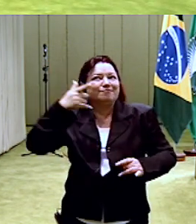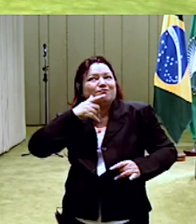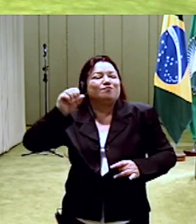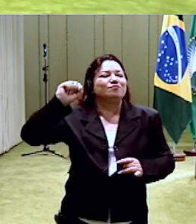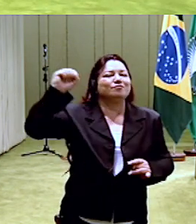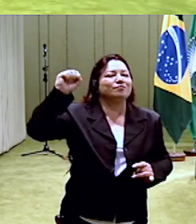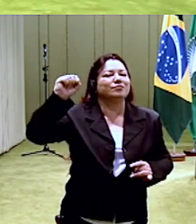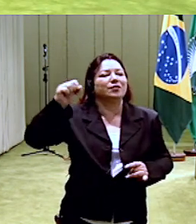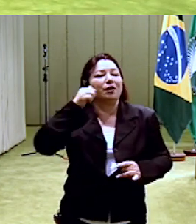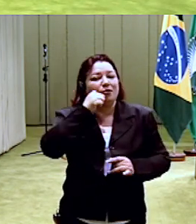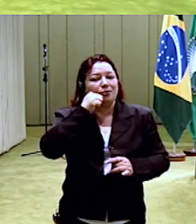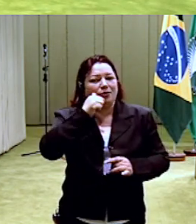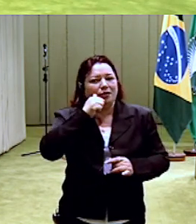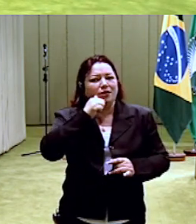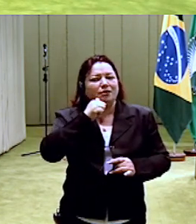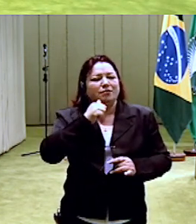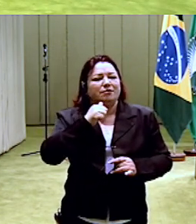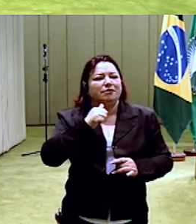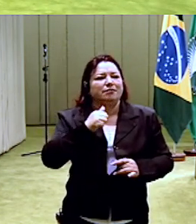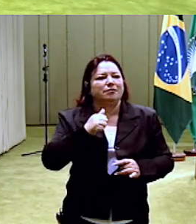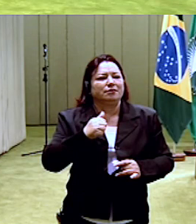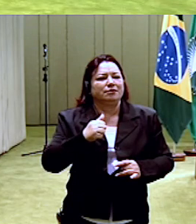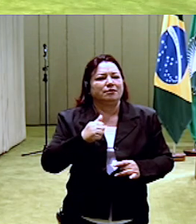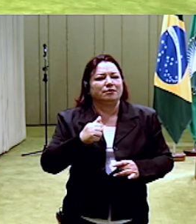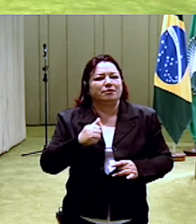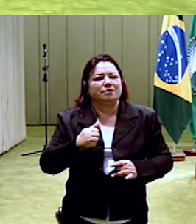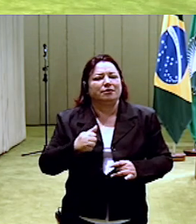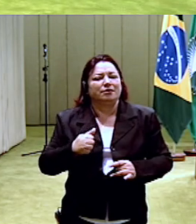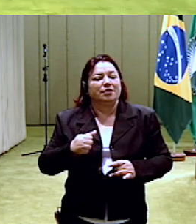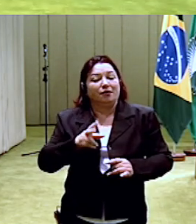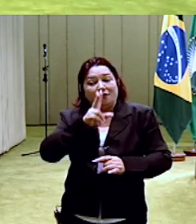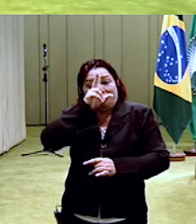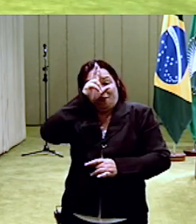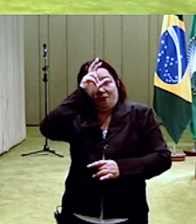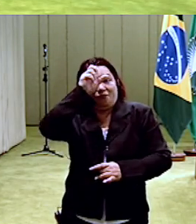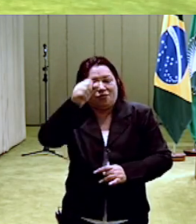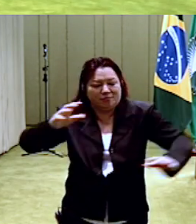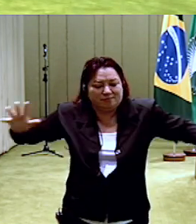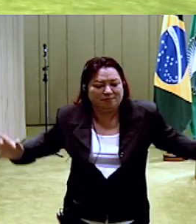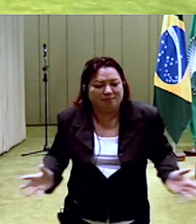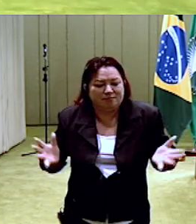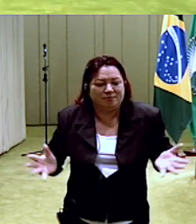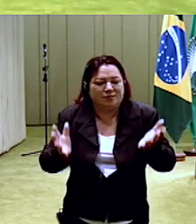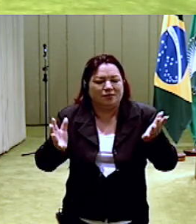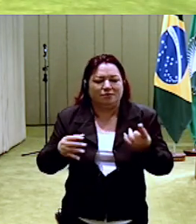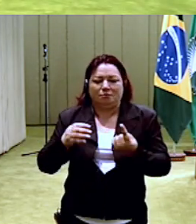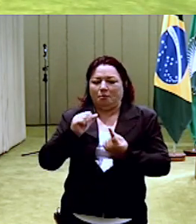the women are breaking the ceiling and becoming a driving force. We are not inevitable anymore.